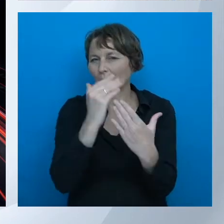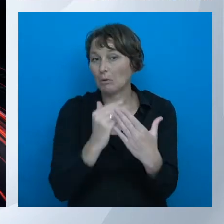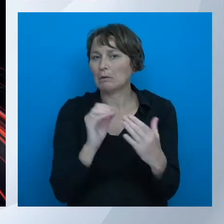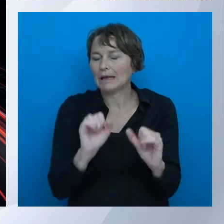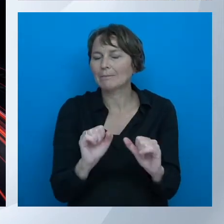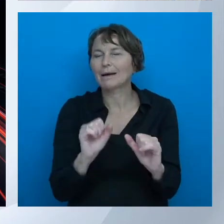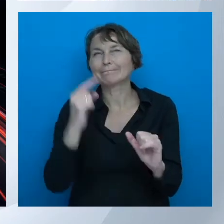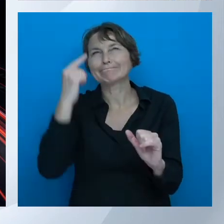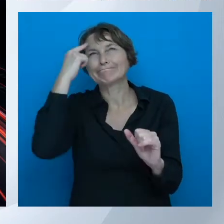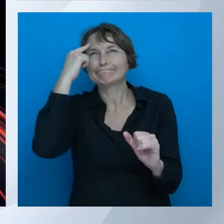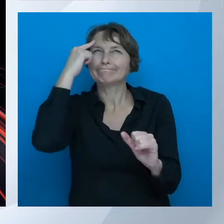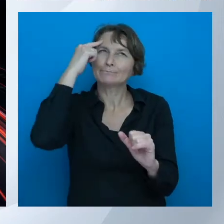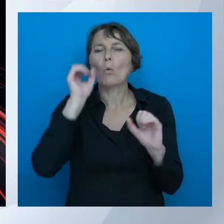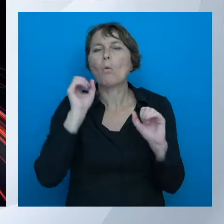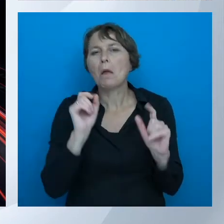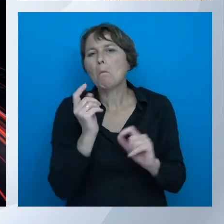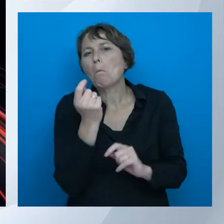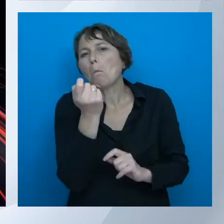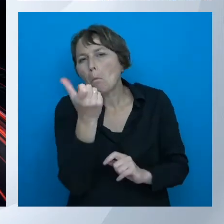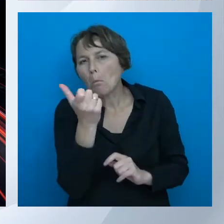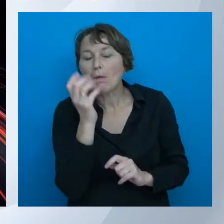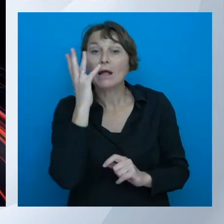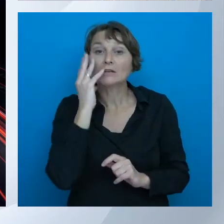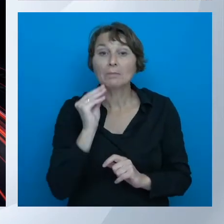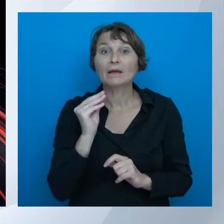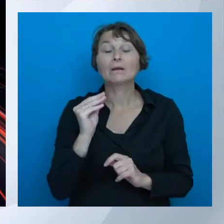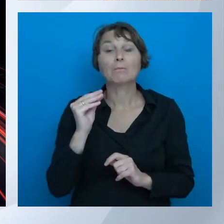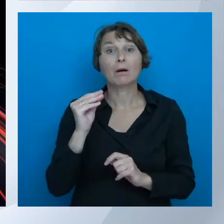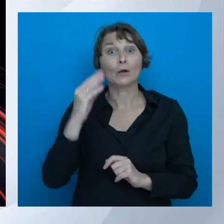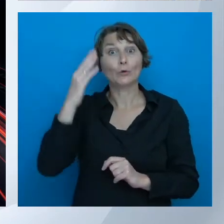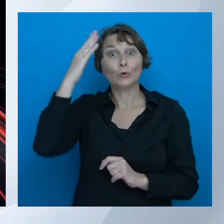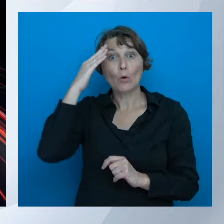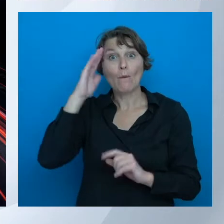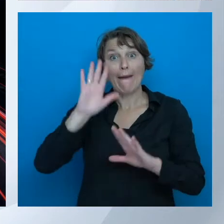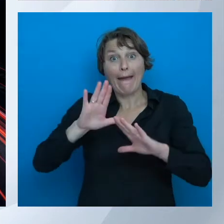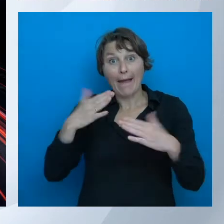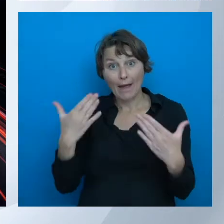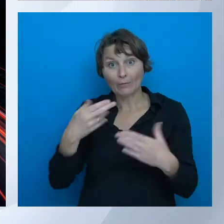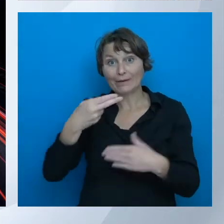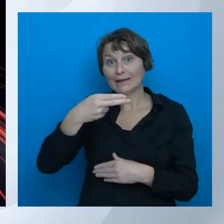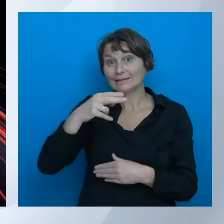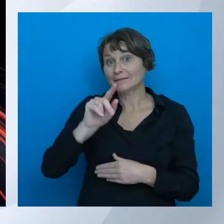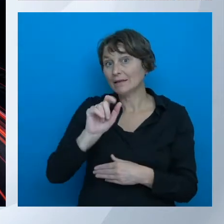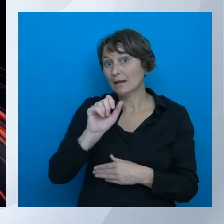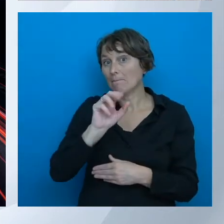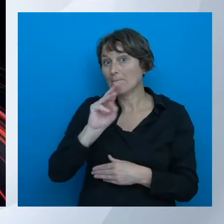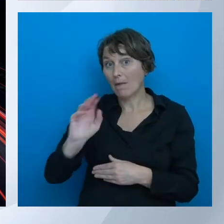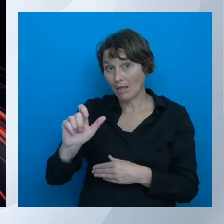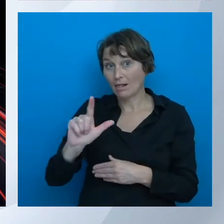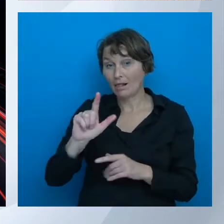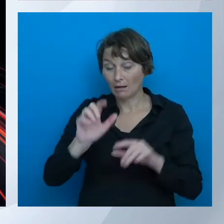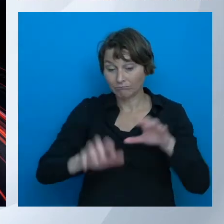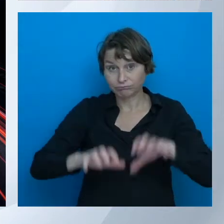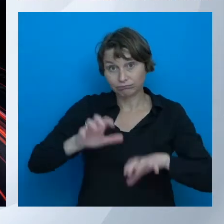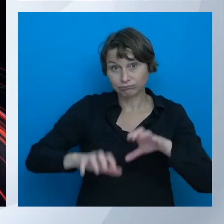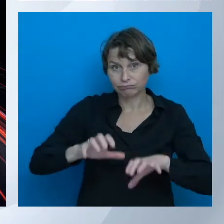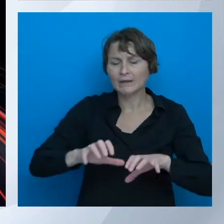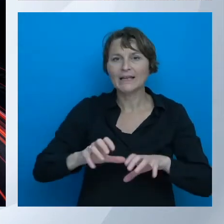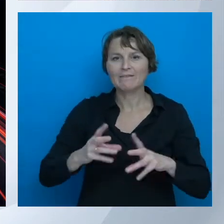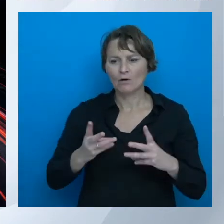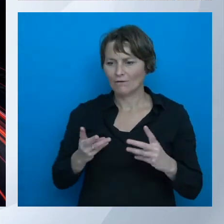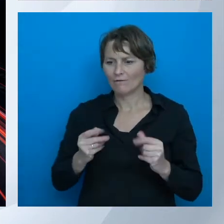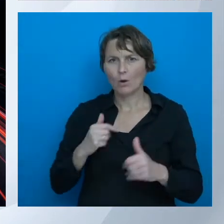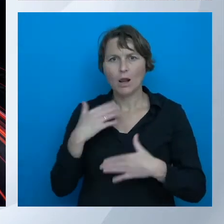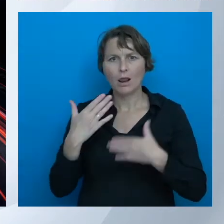it, once you know what you'll need to do, create HTML pages, once you have a flow for that, it is fairly simple to generate